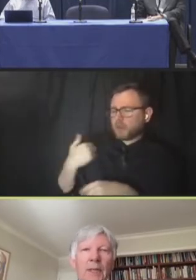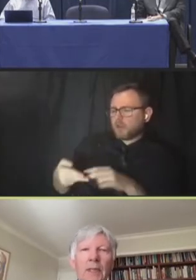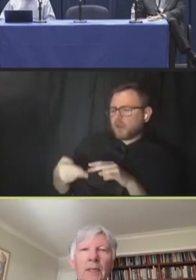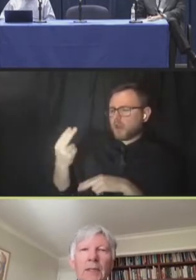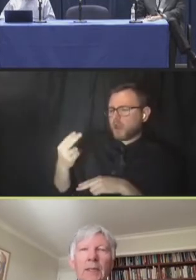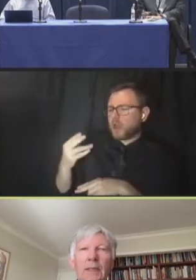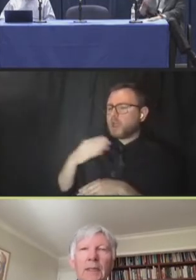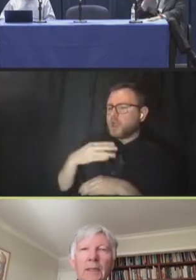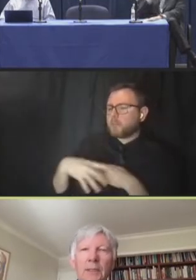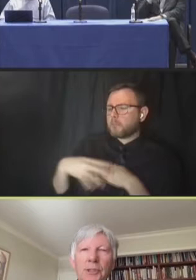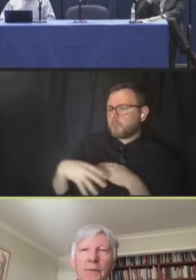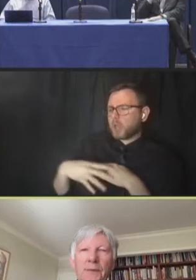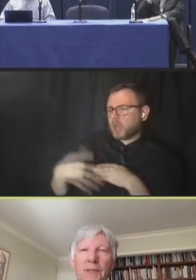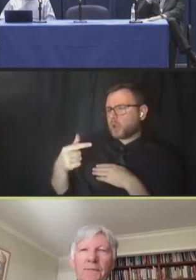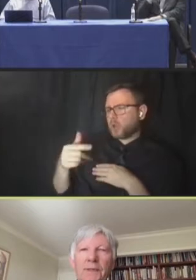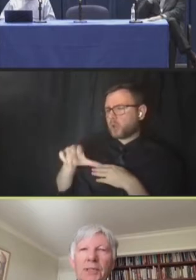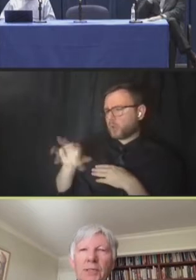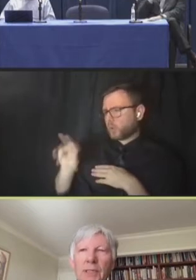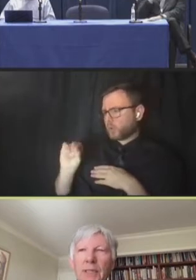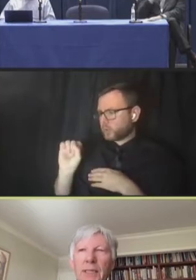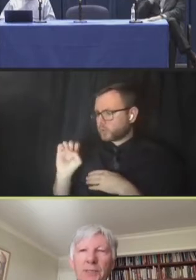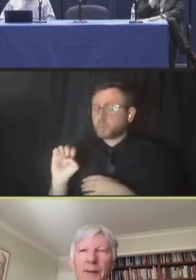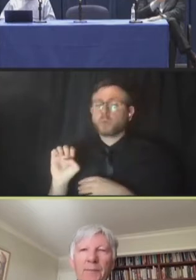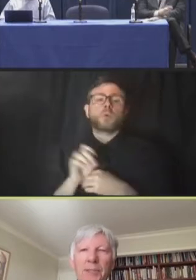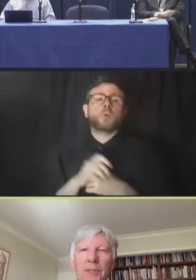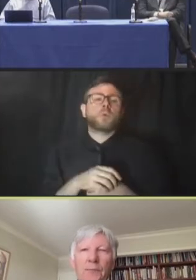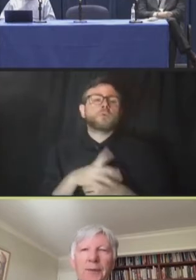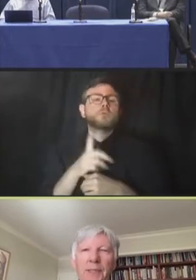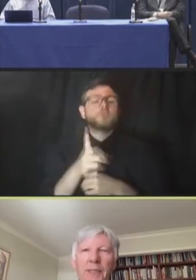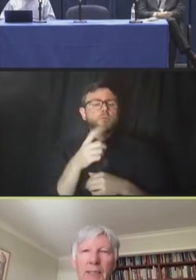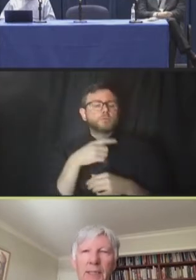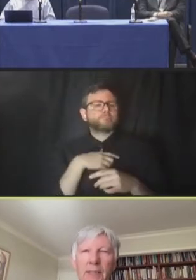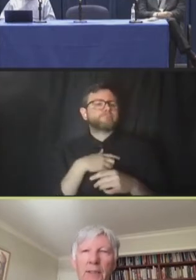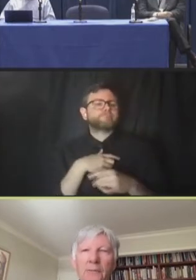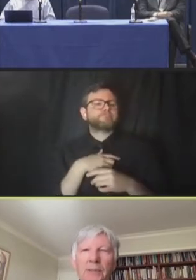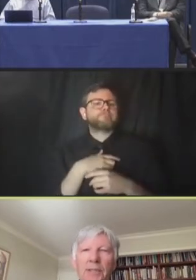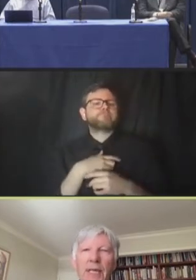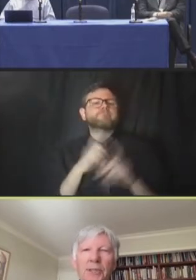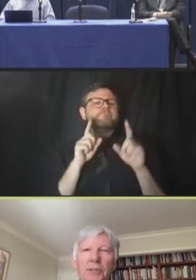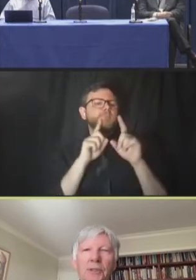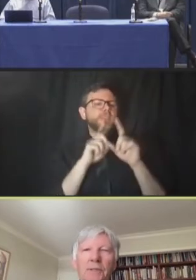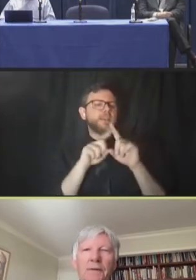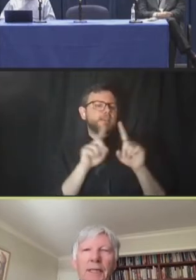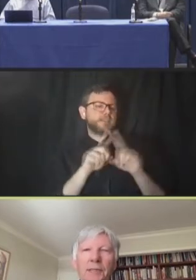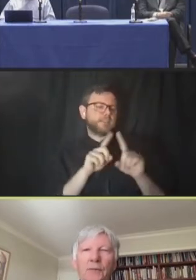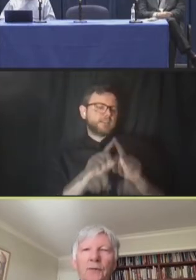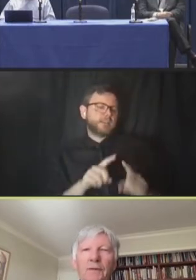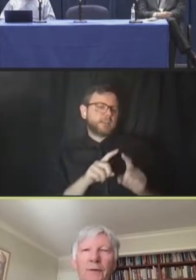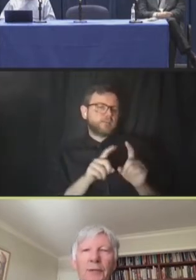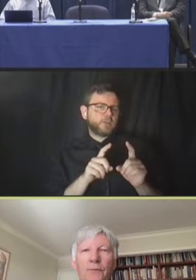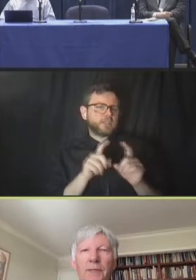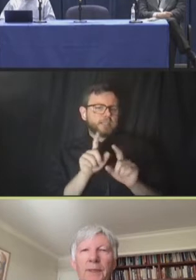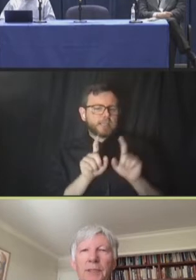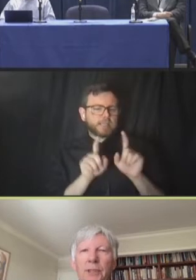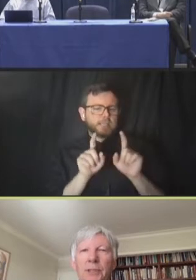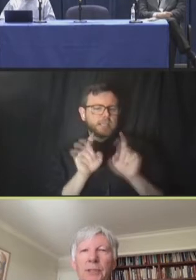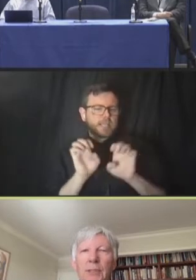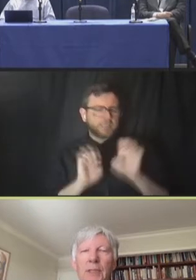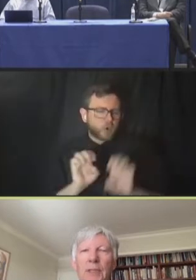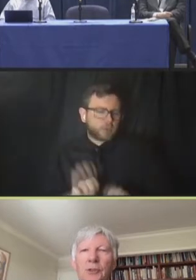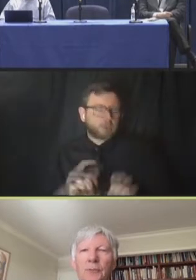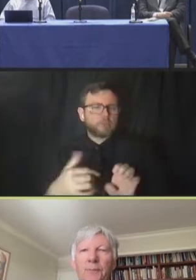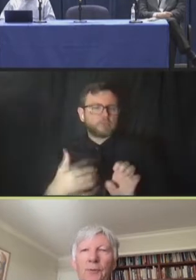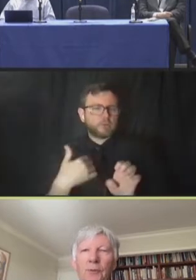So in a series of these experiments that we did through these national surveys, we varied 3